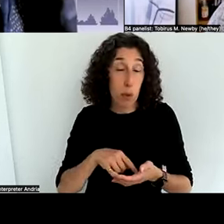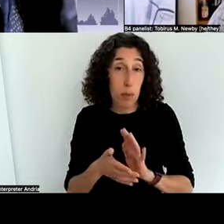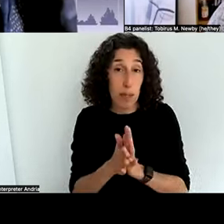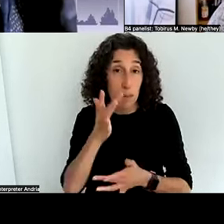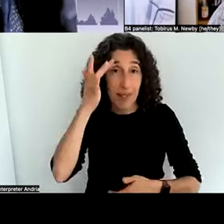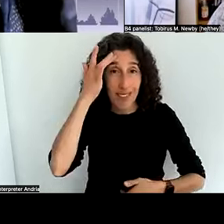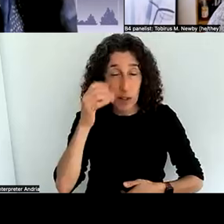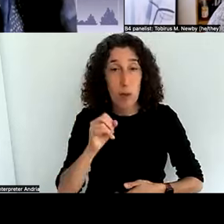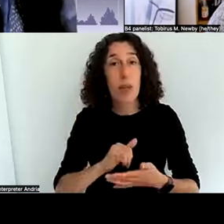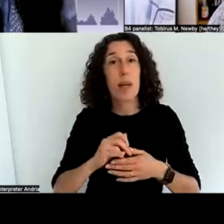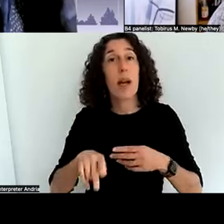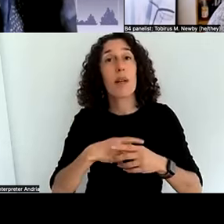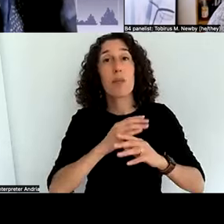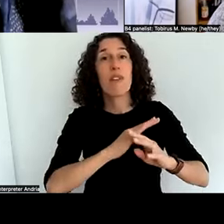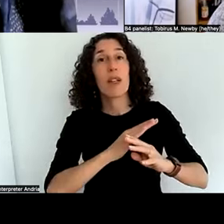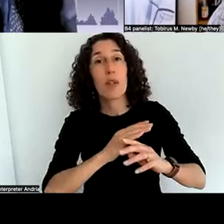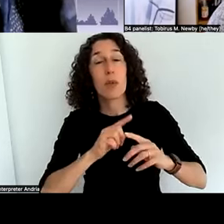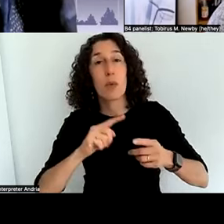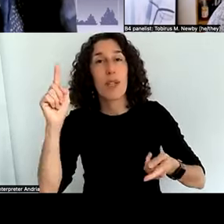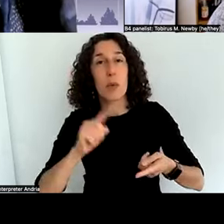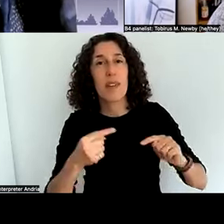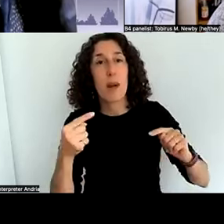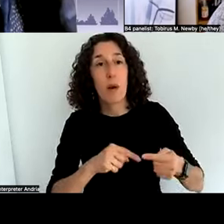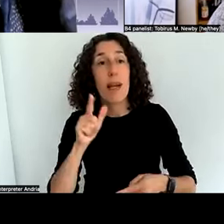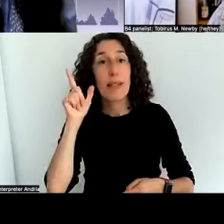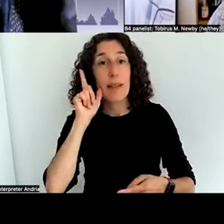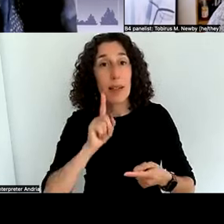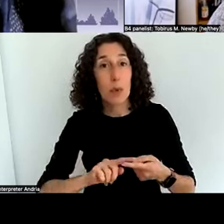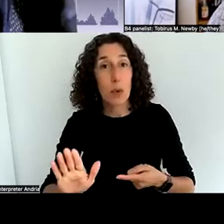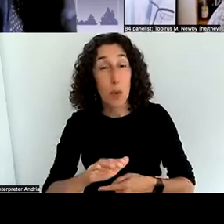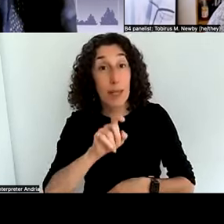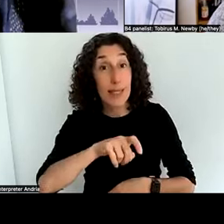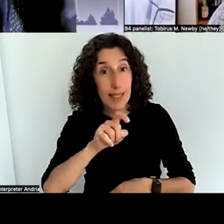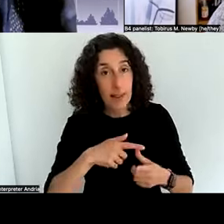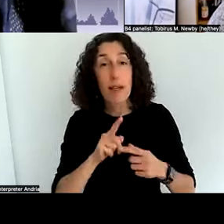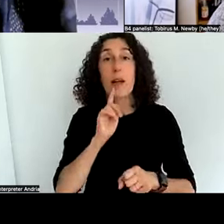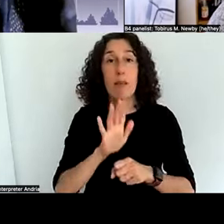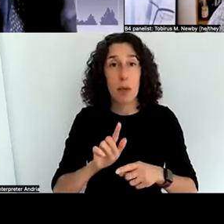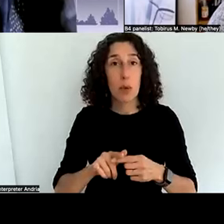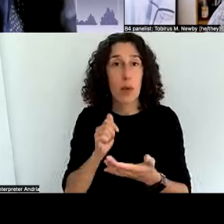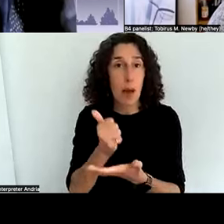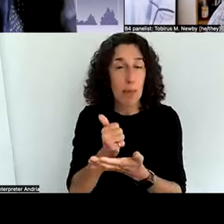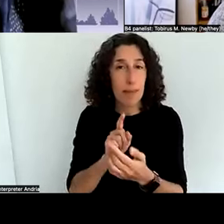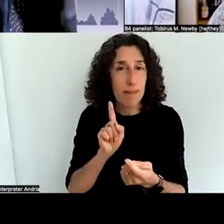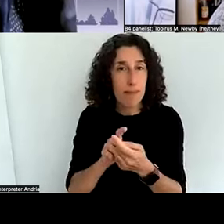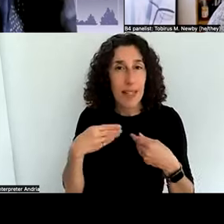is listening to what those needs are and then committing to meeting them, to the work of